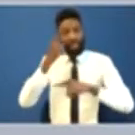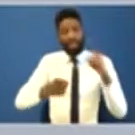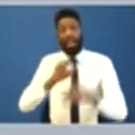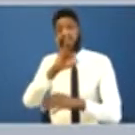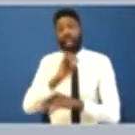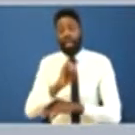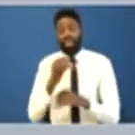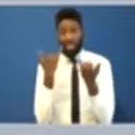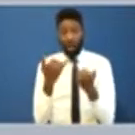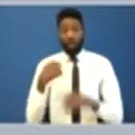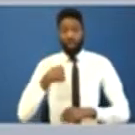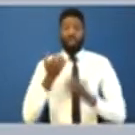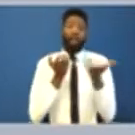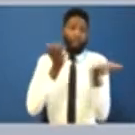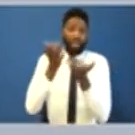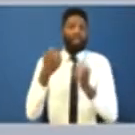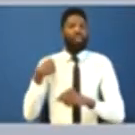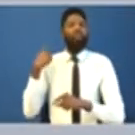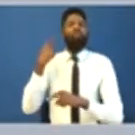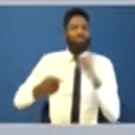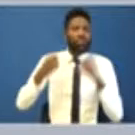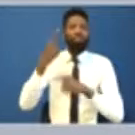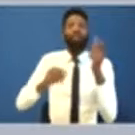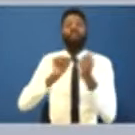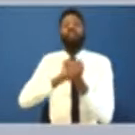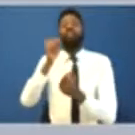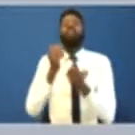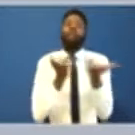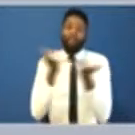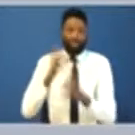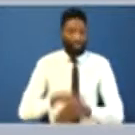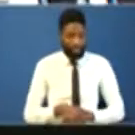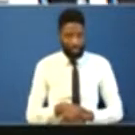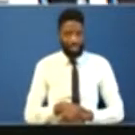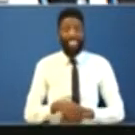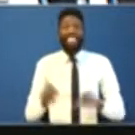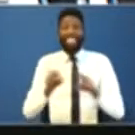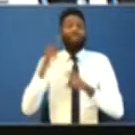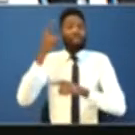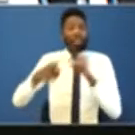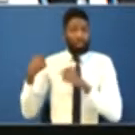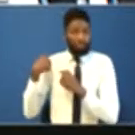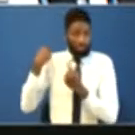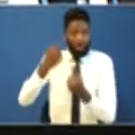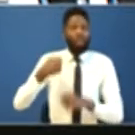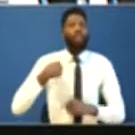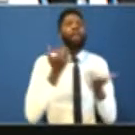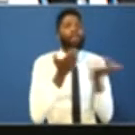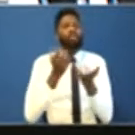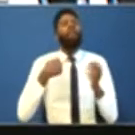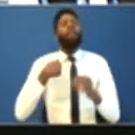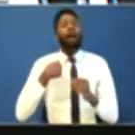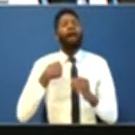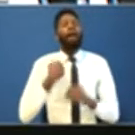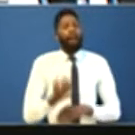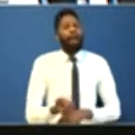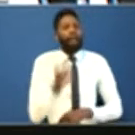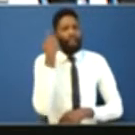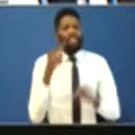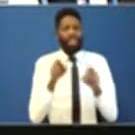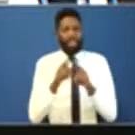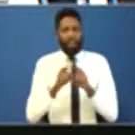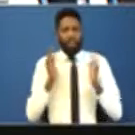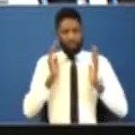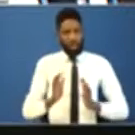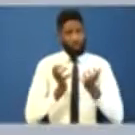business and i've been recent for the last 15 years and for the years of being in business i can understand as a business